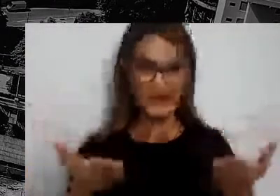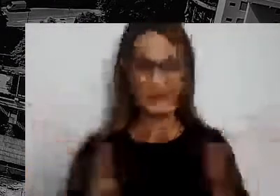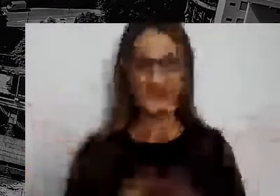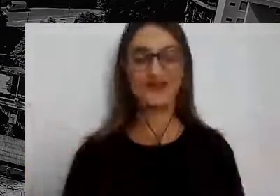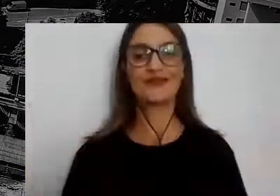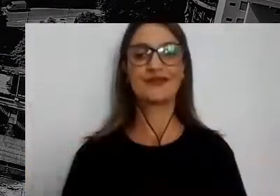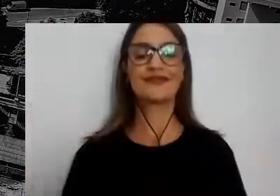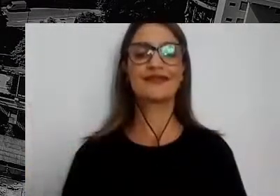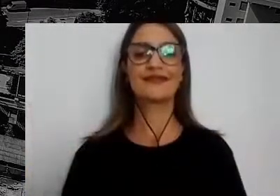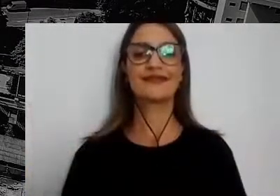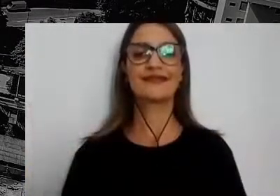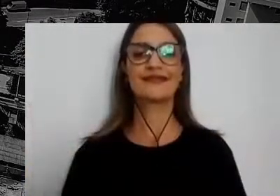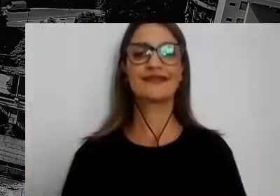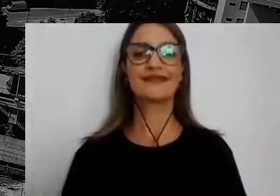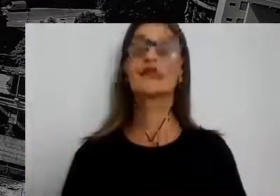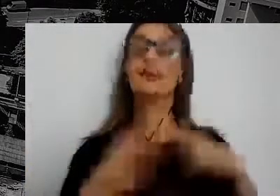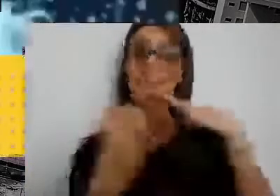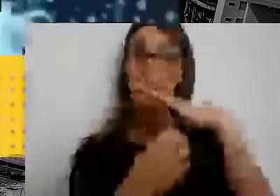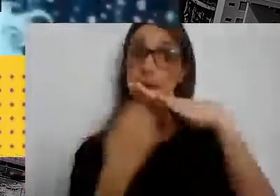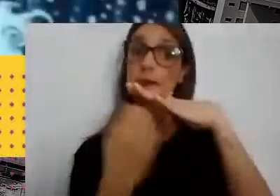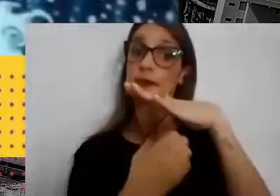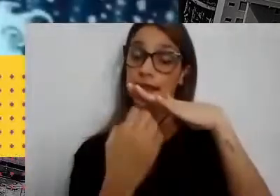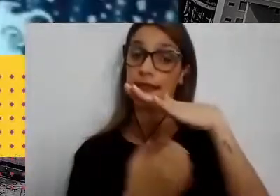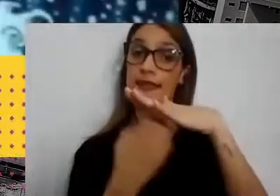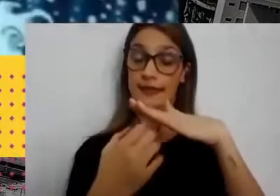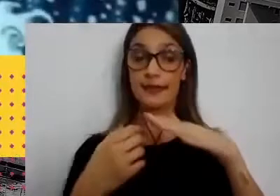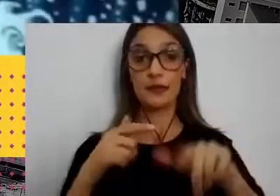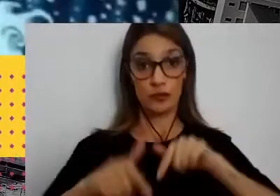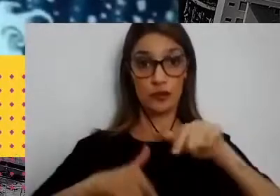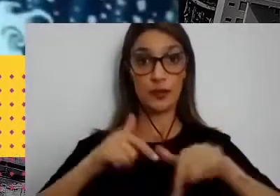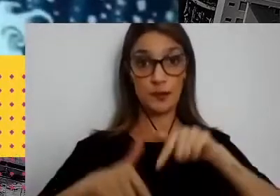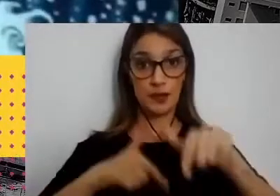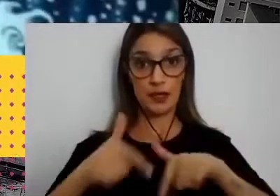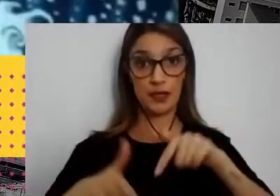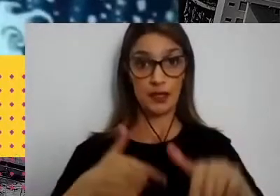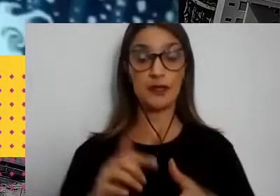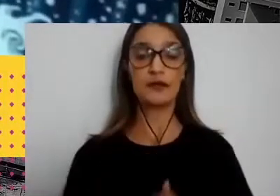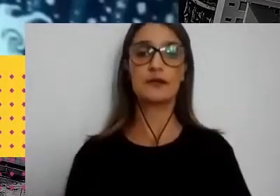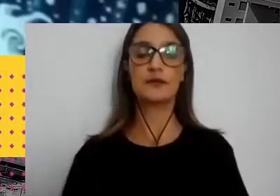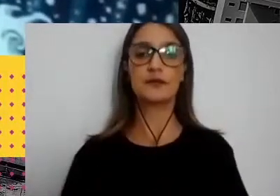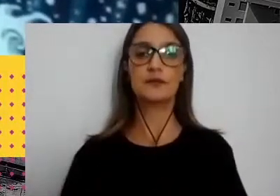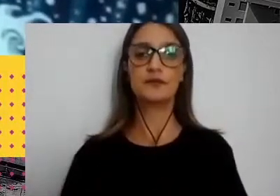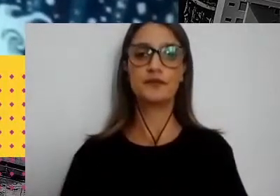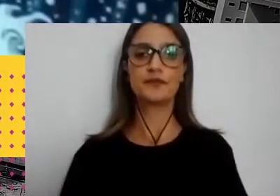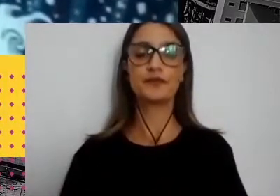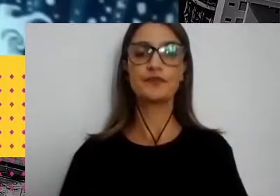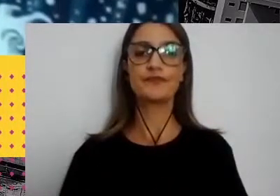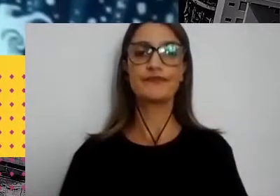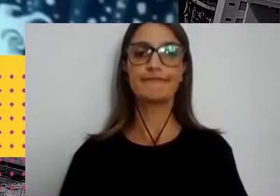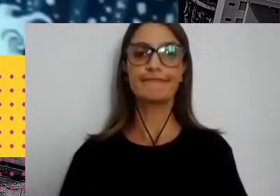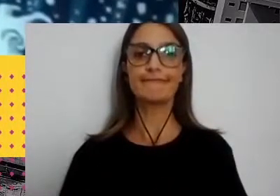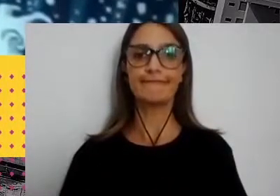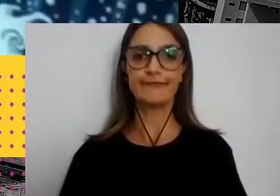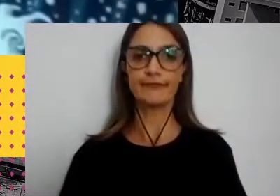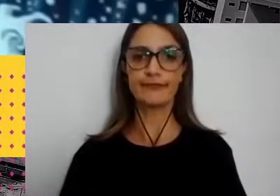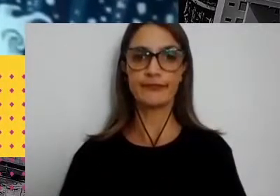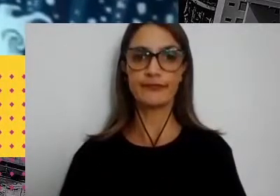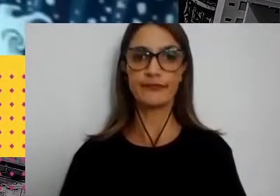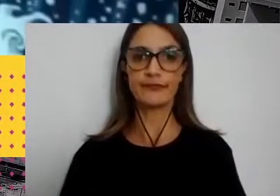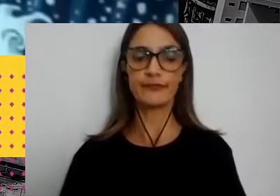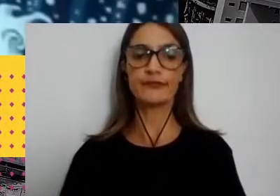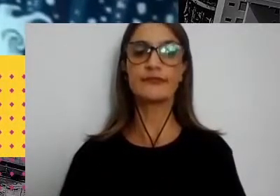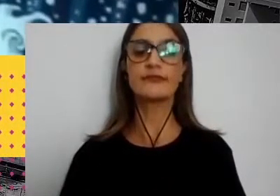SEA Water Mandate, which is a water stewardship commitment platform housed within the UN Global Compact.